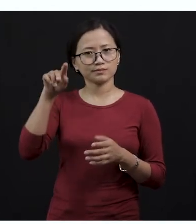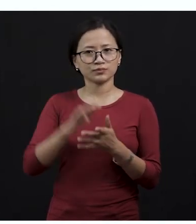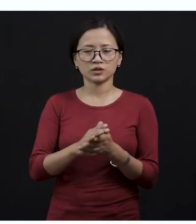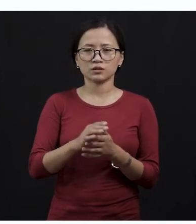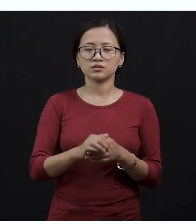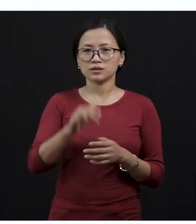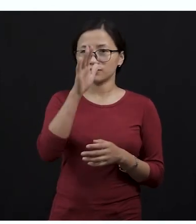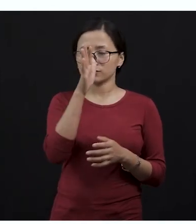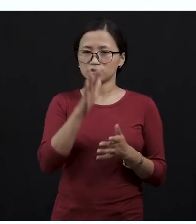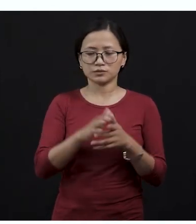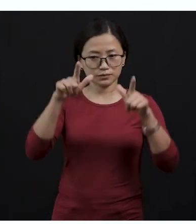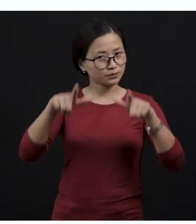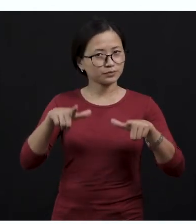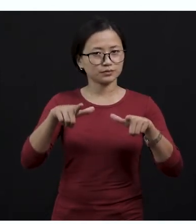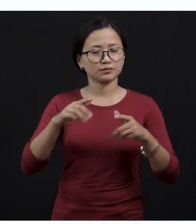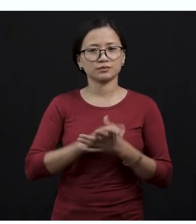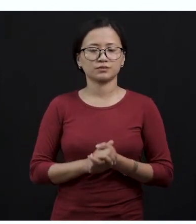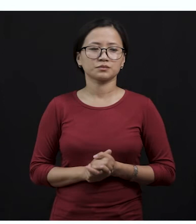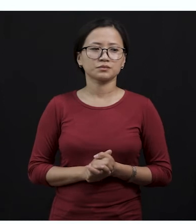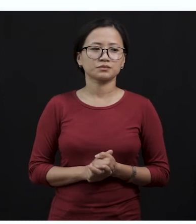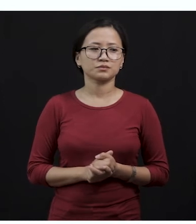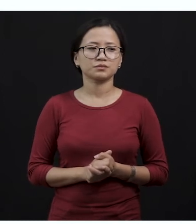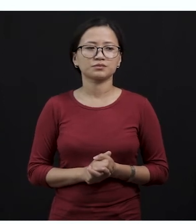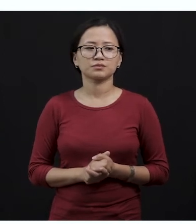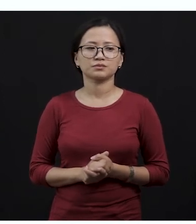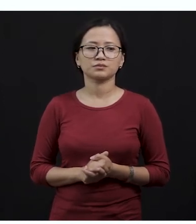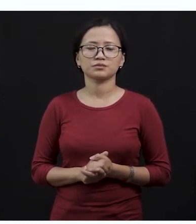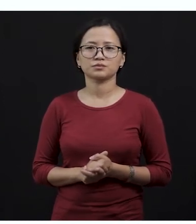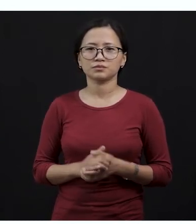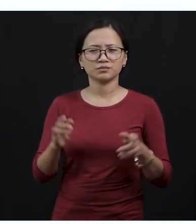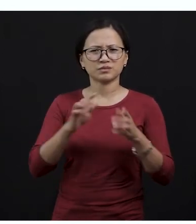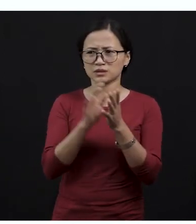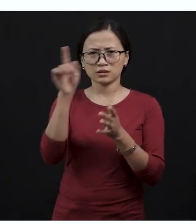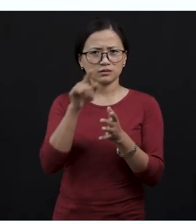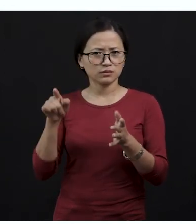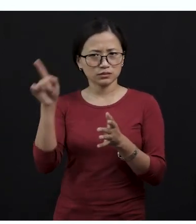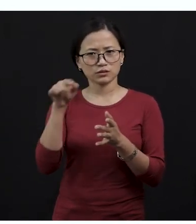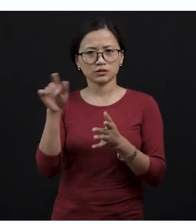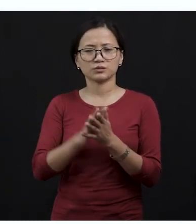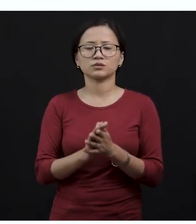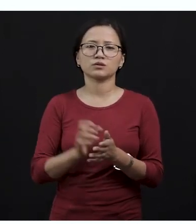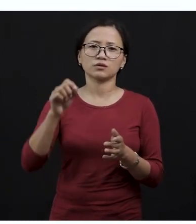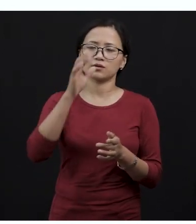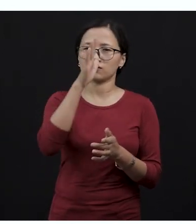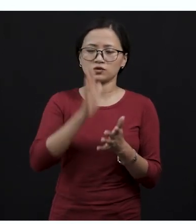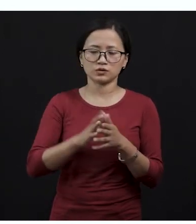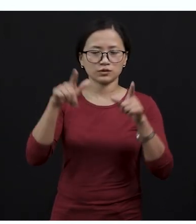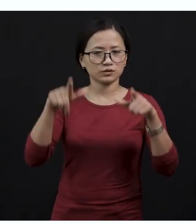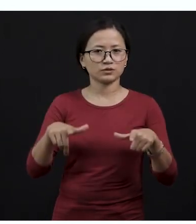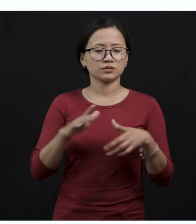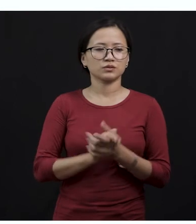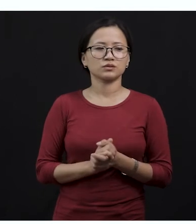so amoeba, see all this, this one, the shape, the different shapes, these are their false feet. This is an